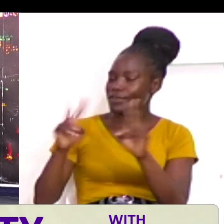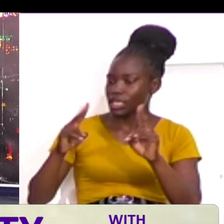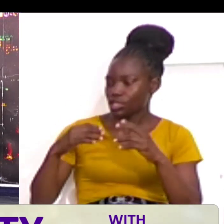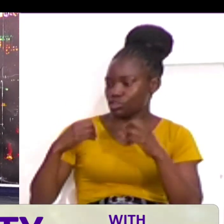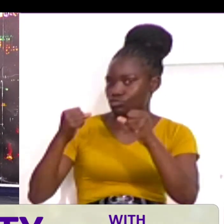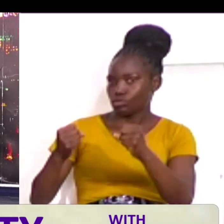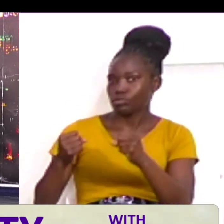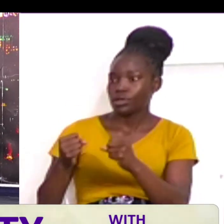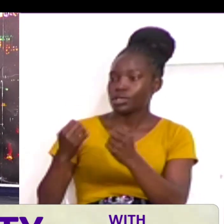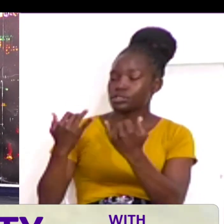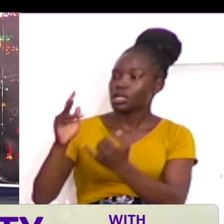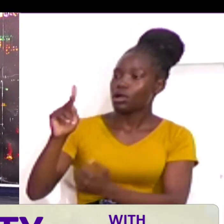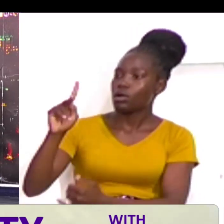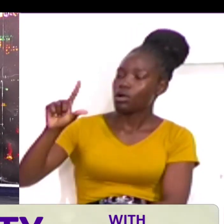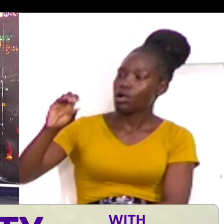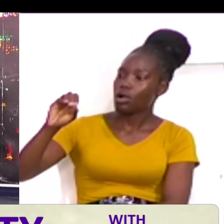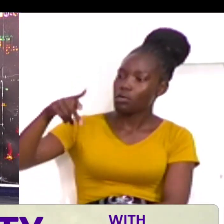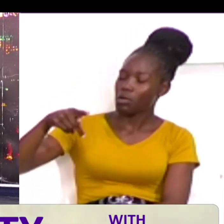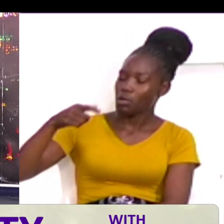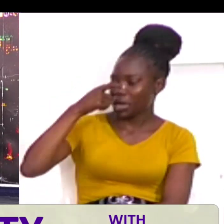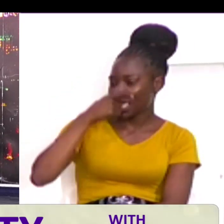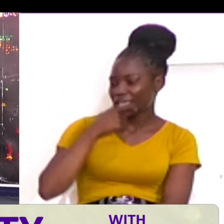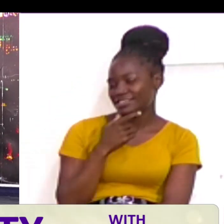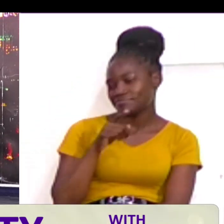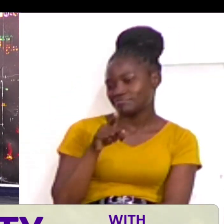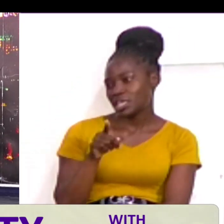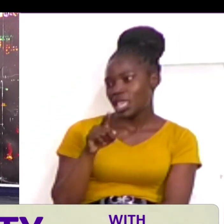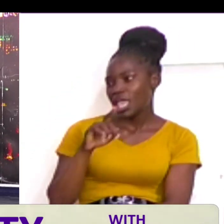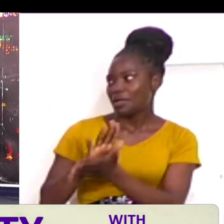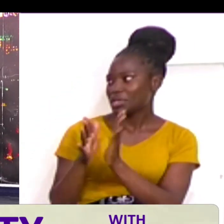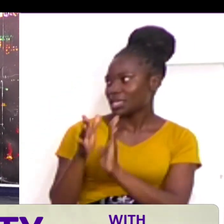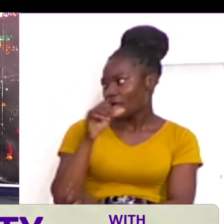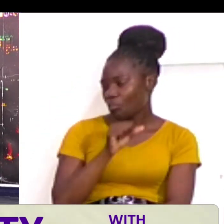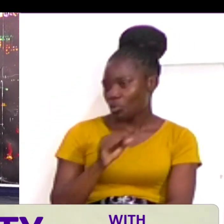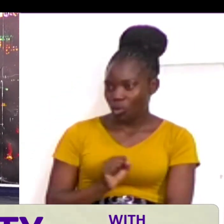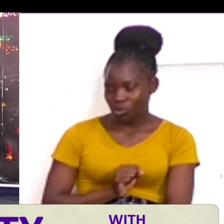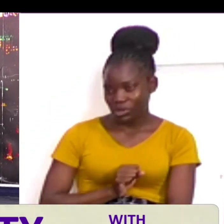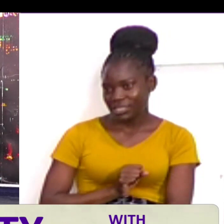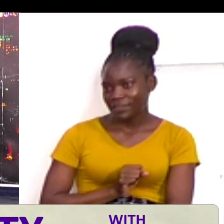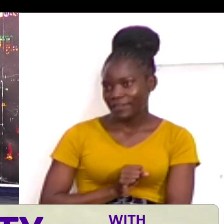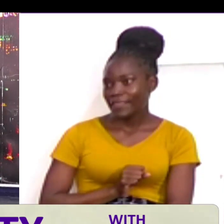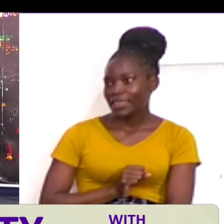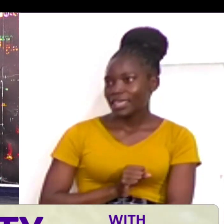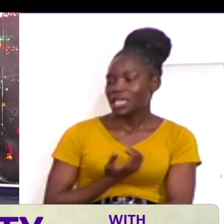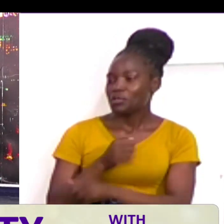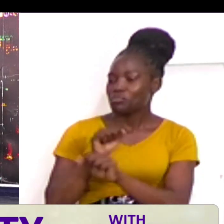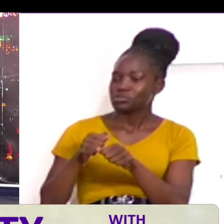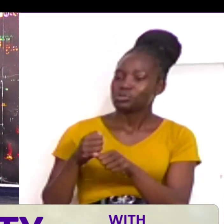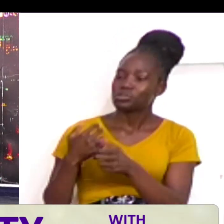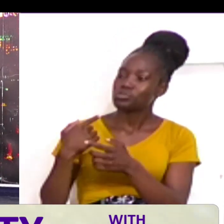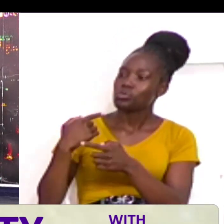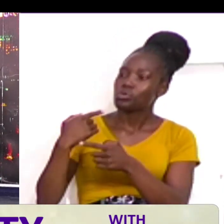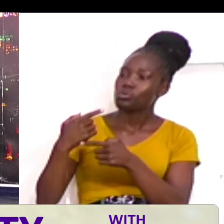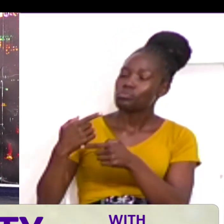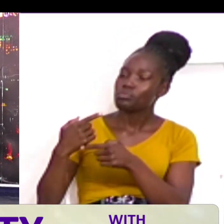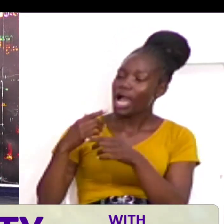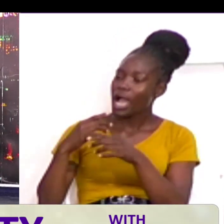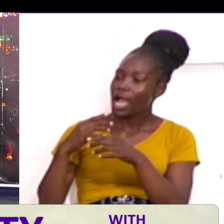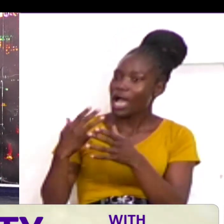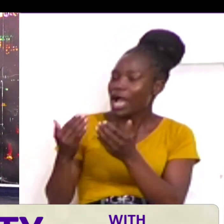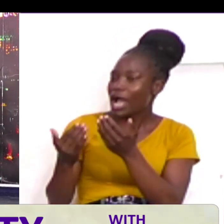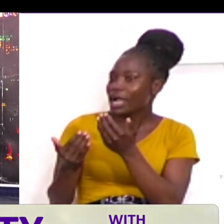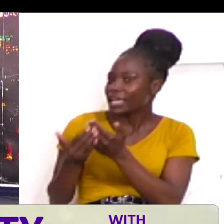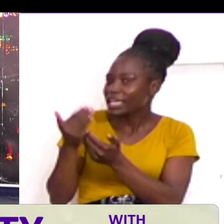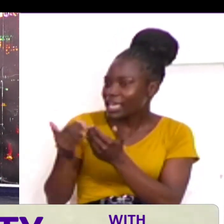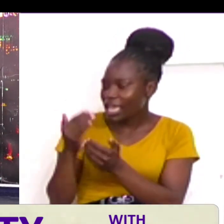Klopp, the edge is gone. Right. He is not still. He cannot maintain the pressure at